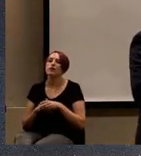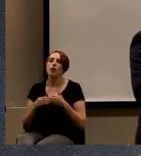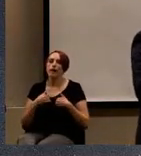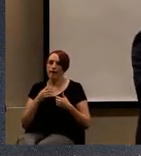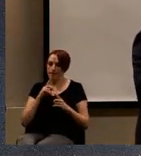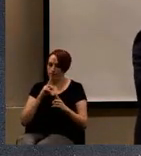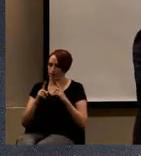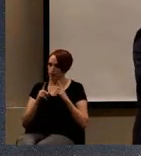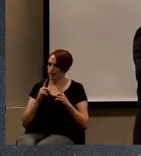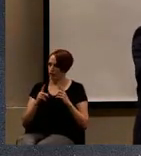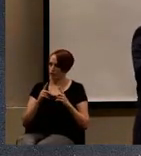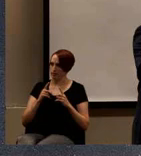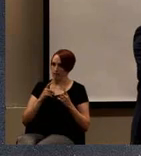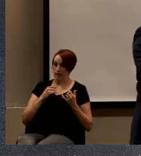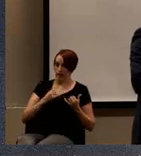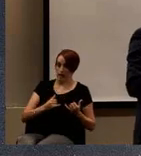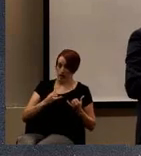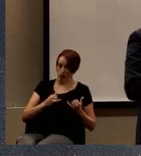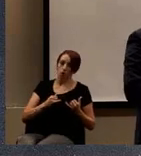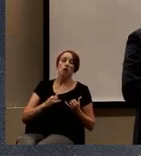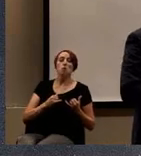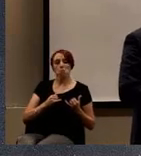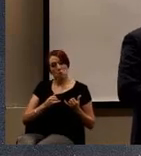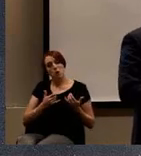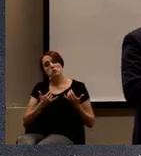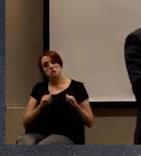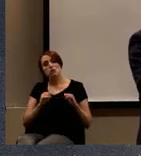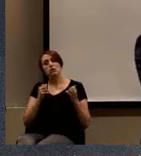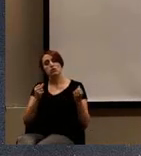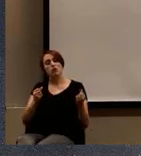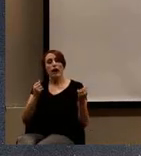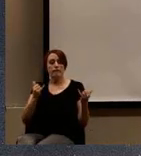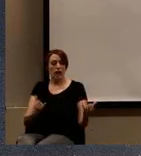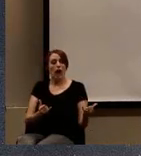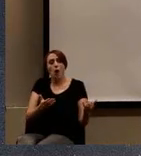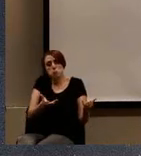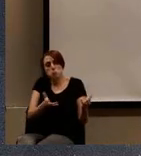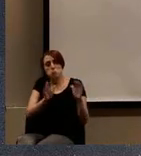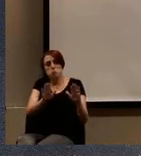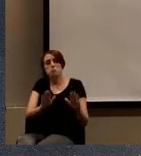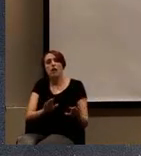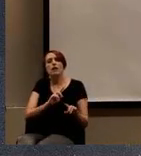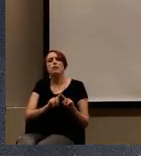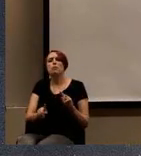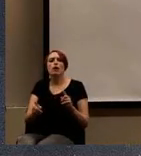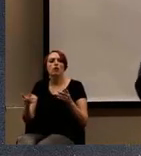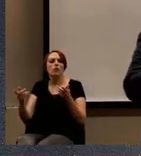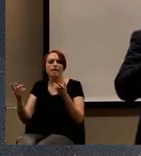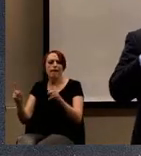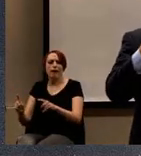early about, well, okay, you're still able to drive right now, and that's great, but let's start to think about